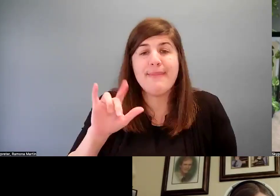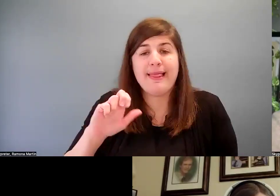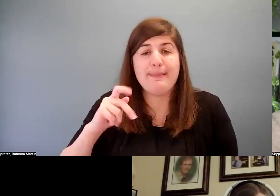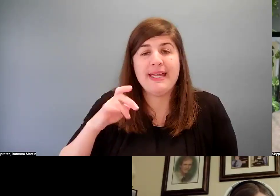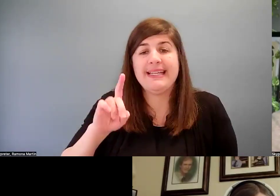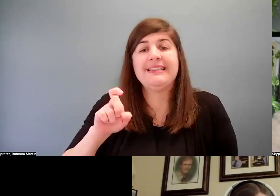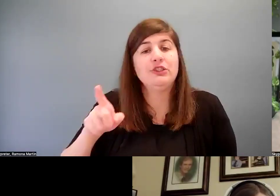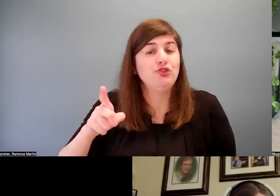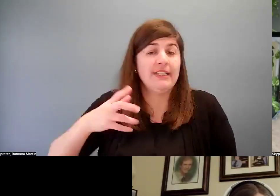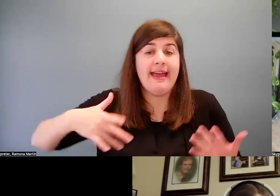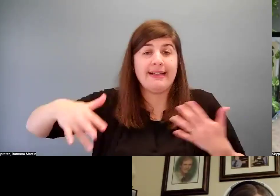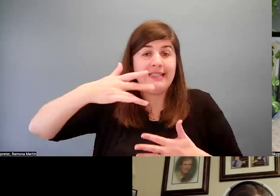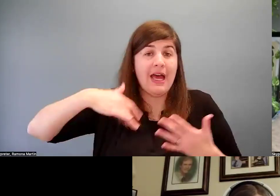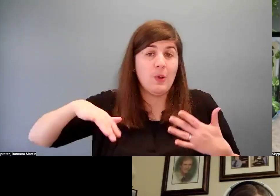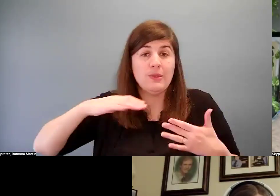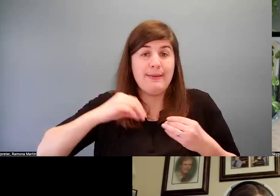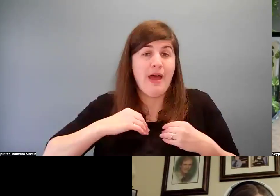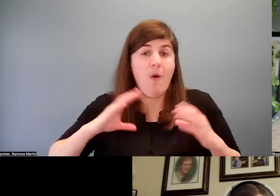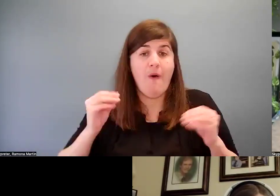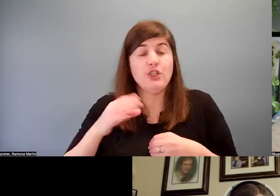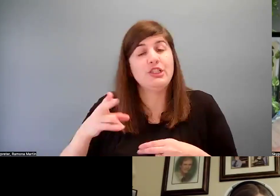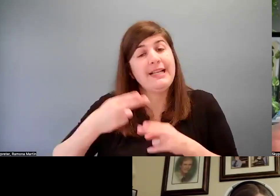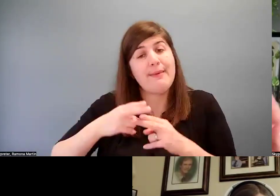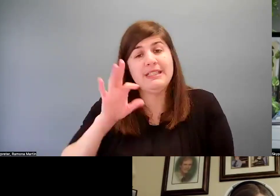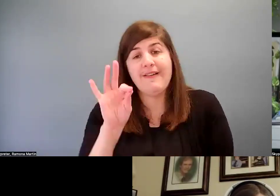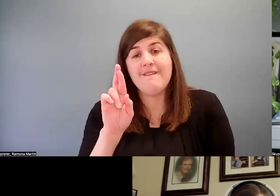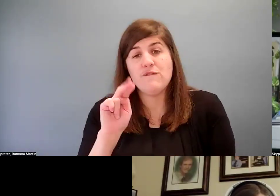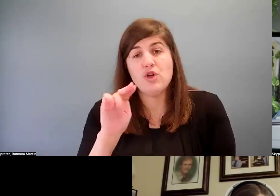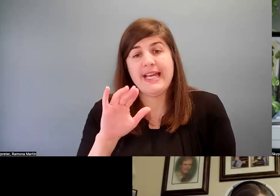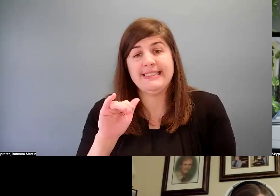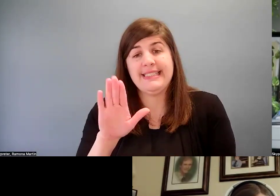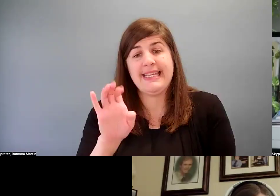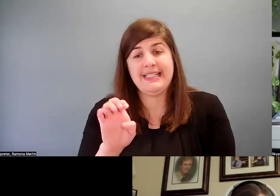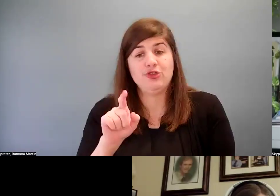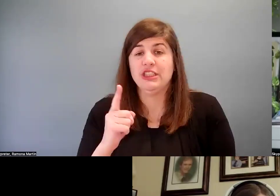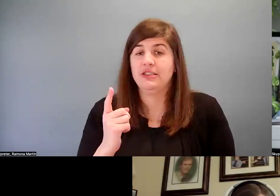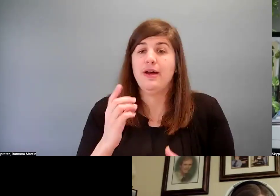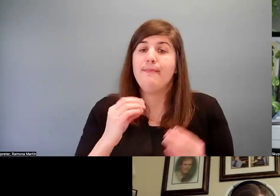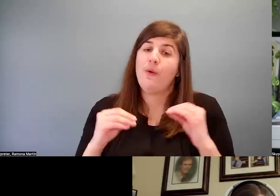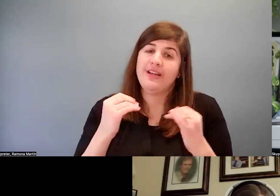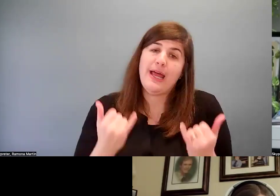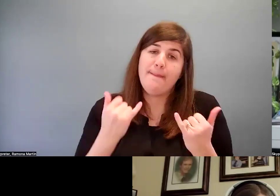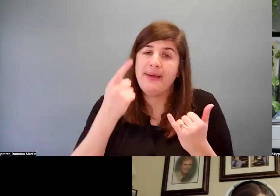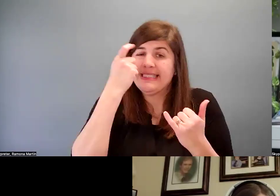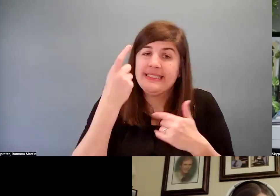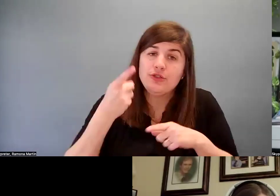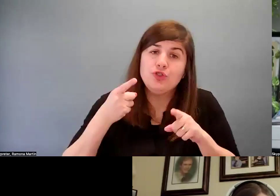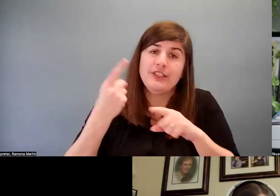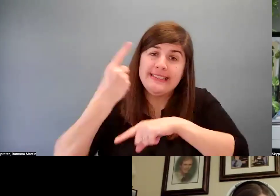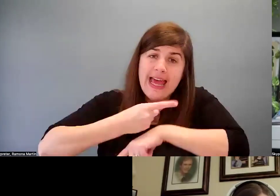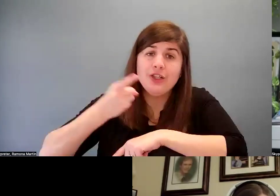in my office. Her name is Francine. She's just snoozing right now because it's daytime and she's